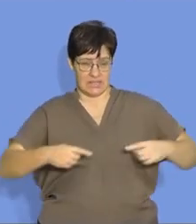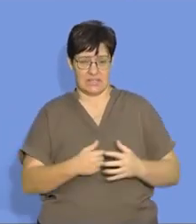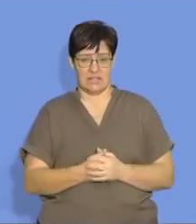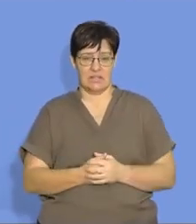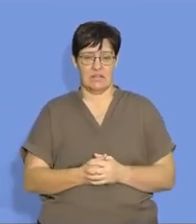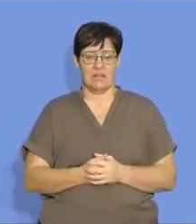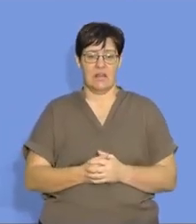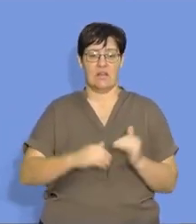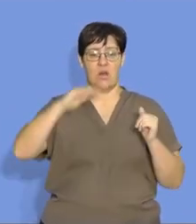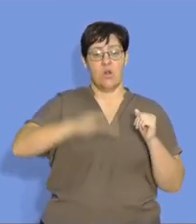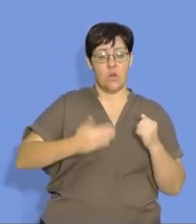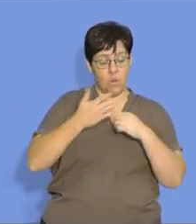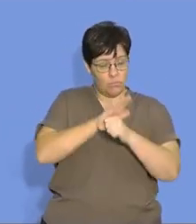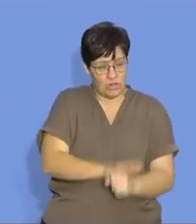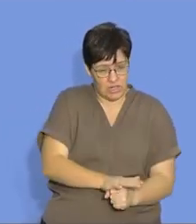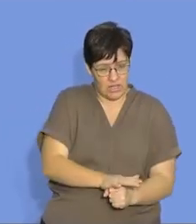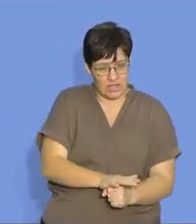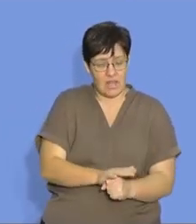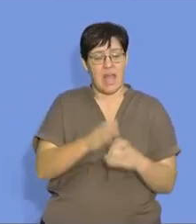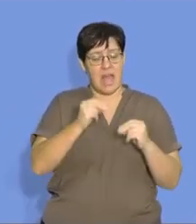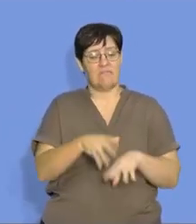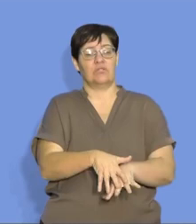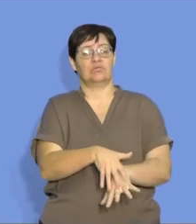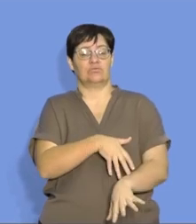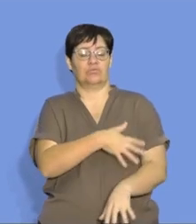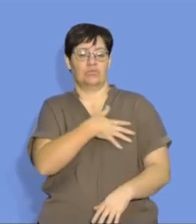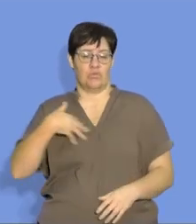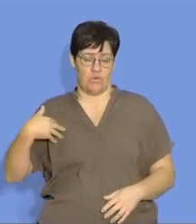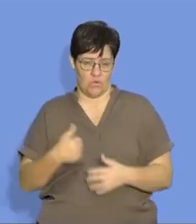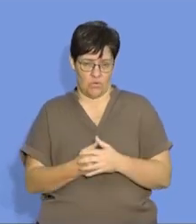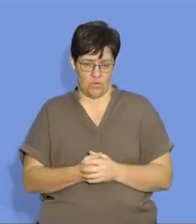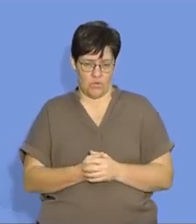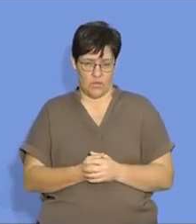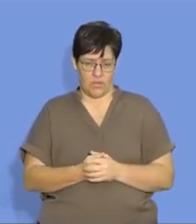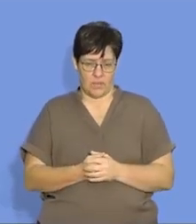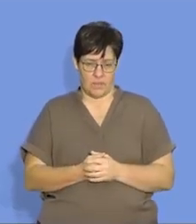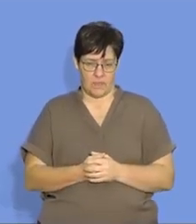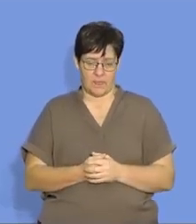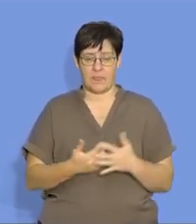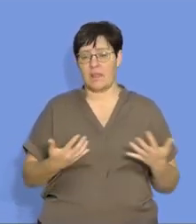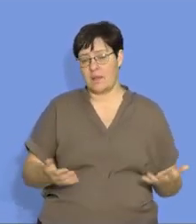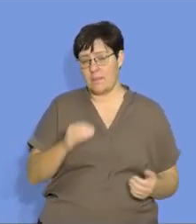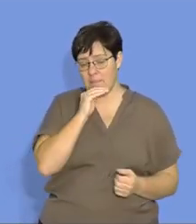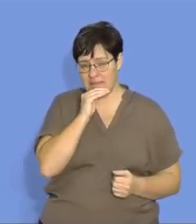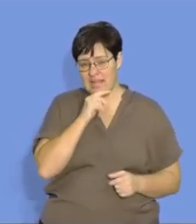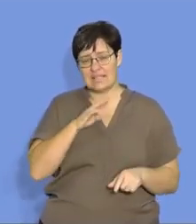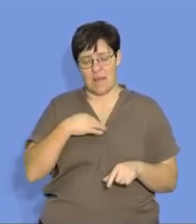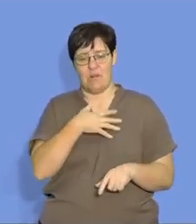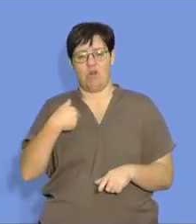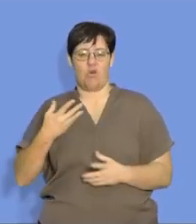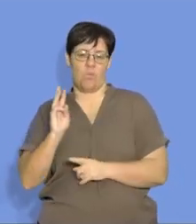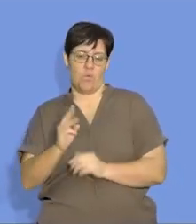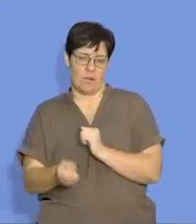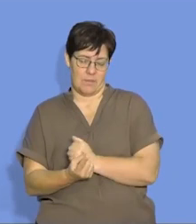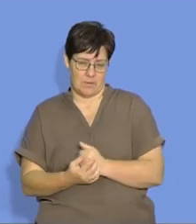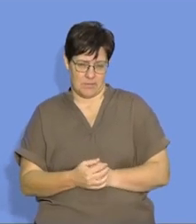of reaction, and at a low pressure, we have a slow reaction and a low rate, meaning